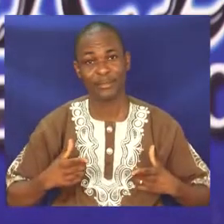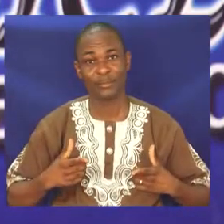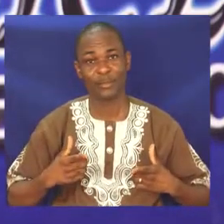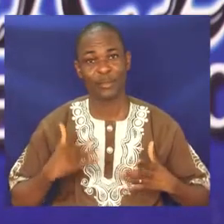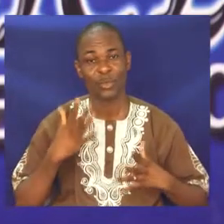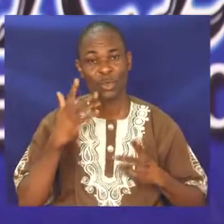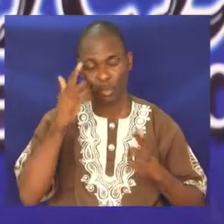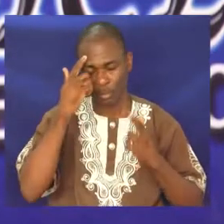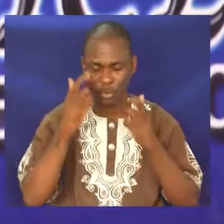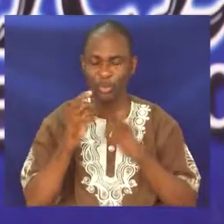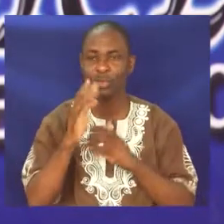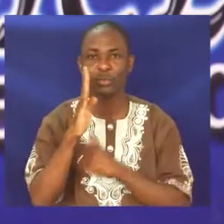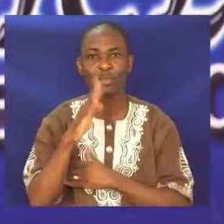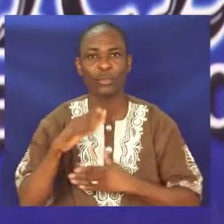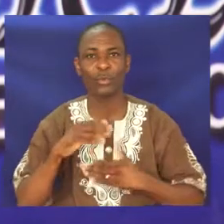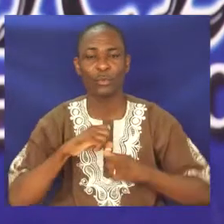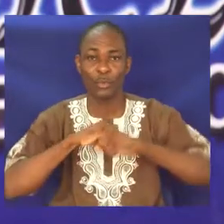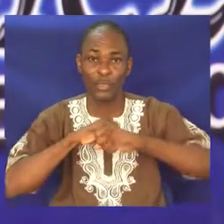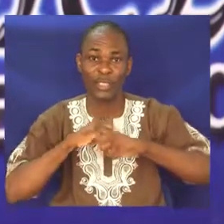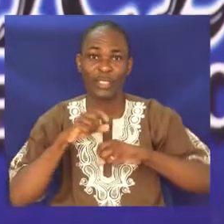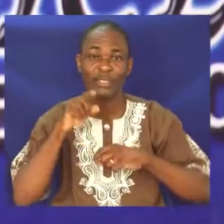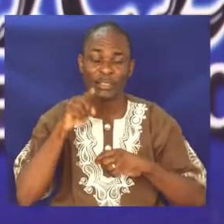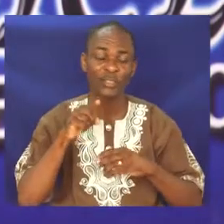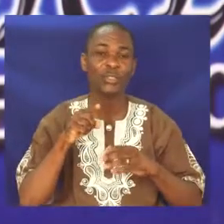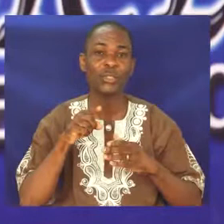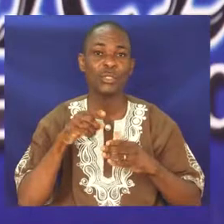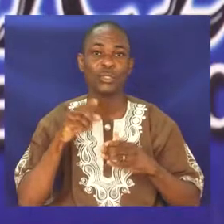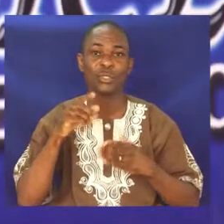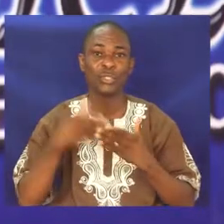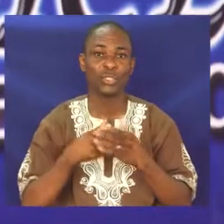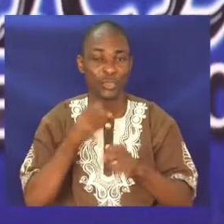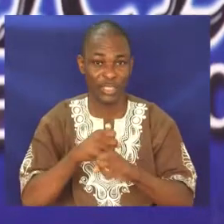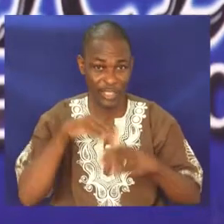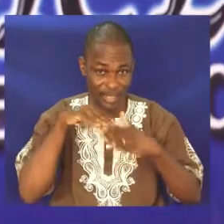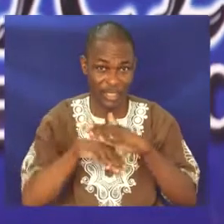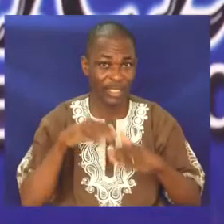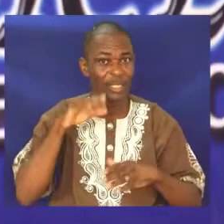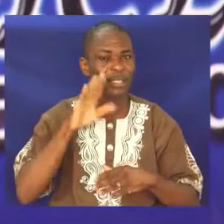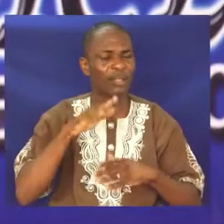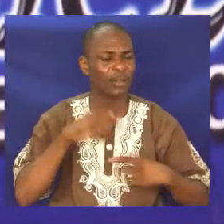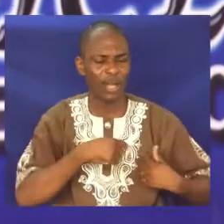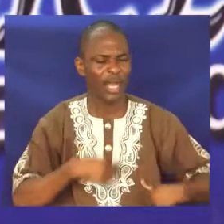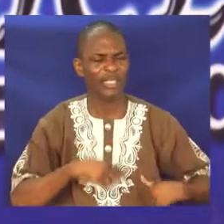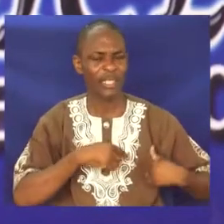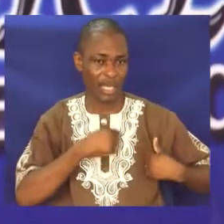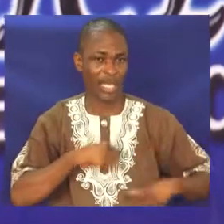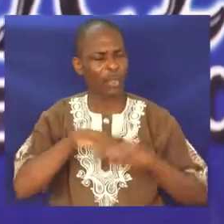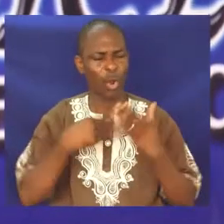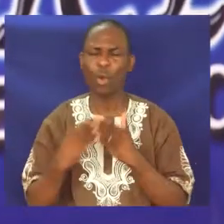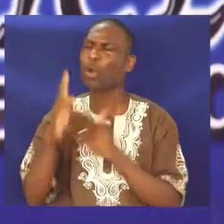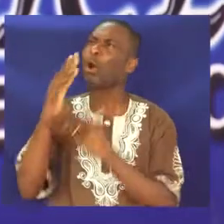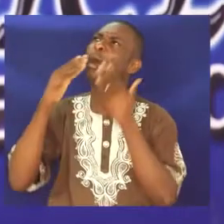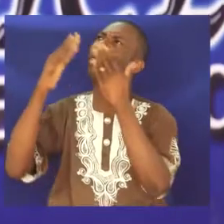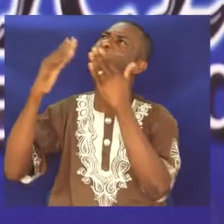so nyame edwa bewura afofuro munti ma wakoma munyina enya enase na fama ono ewurade no